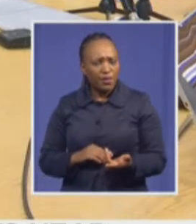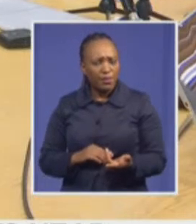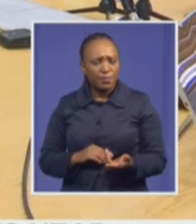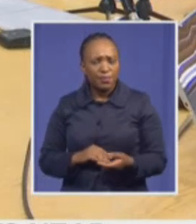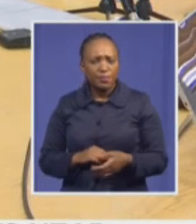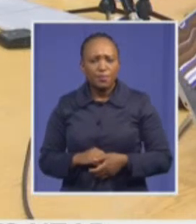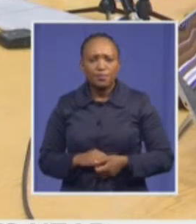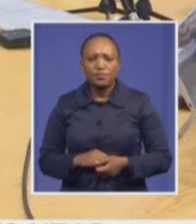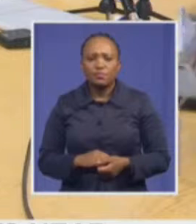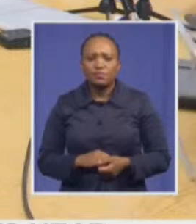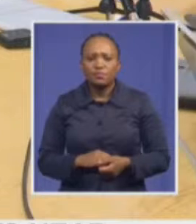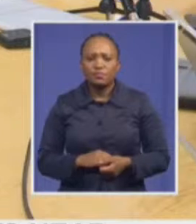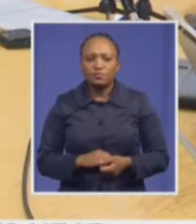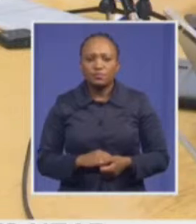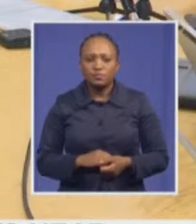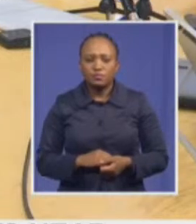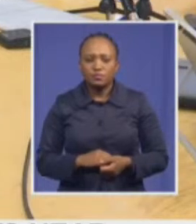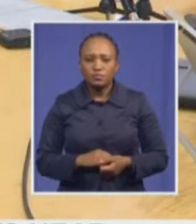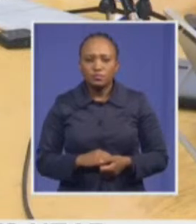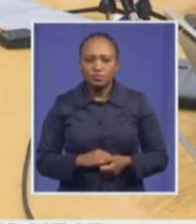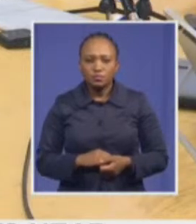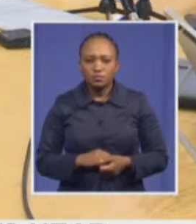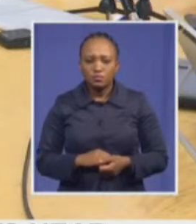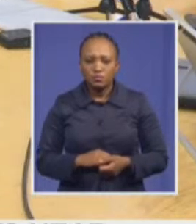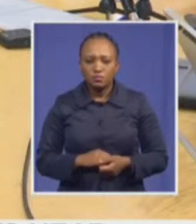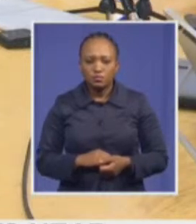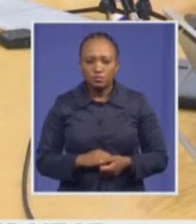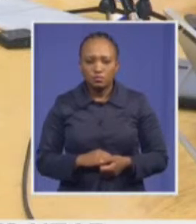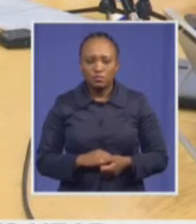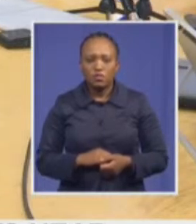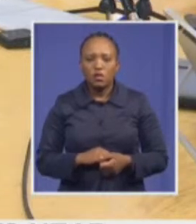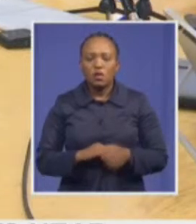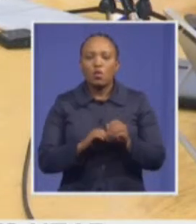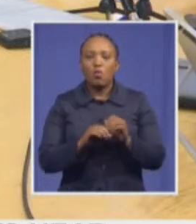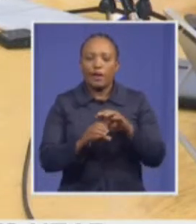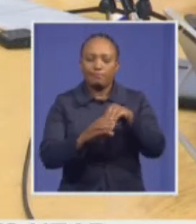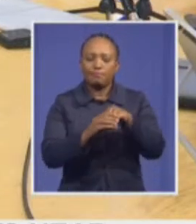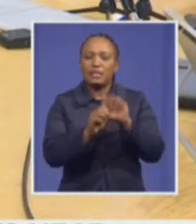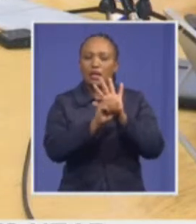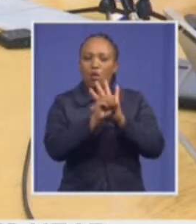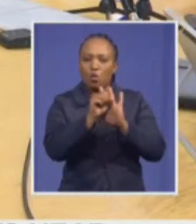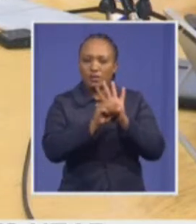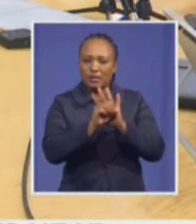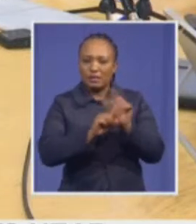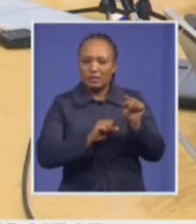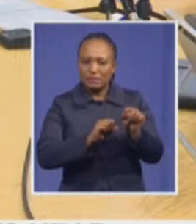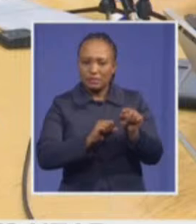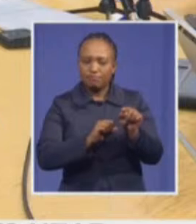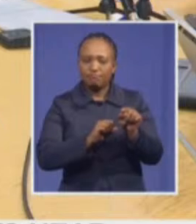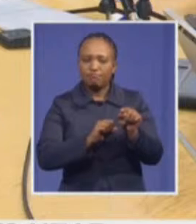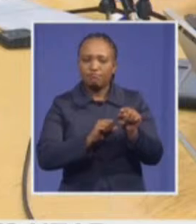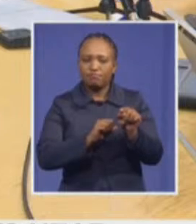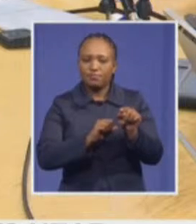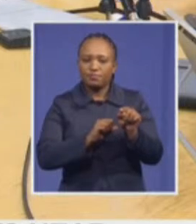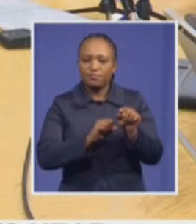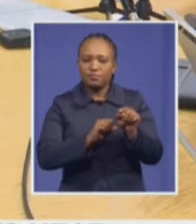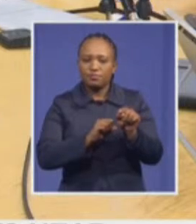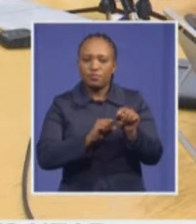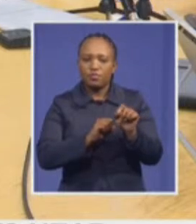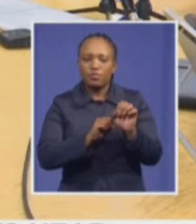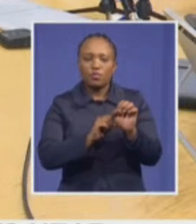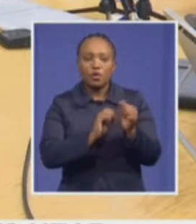So in the context is that whilst, you know, the legal office is trying to settle